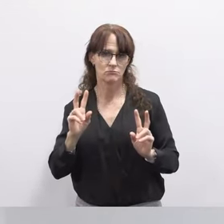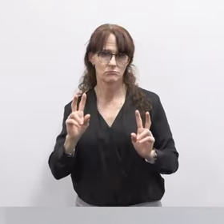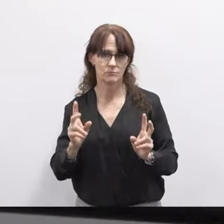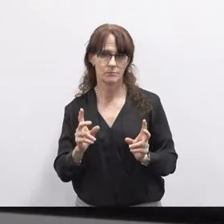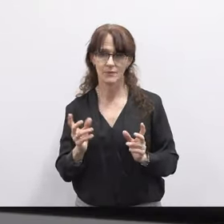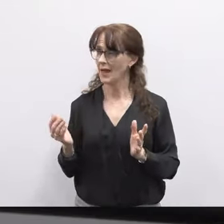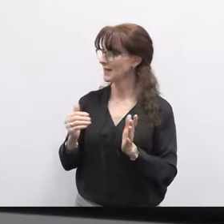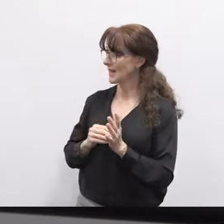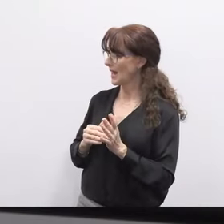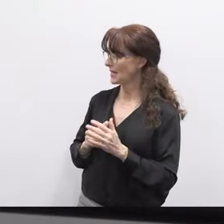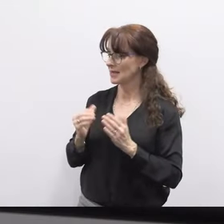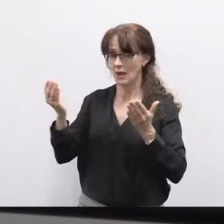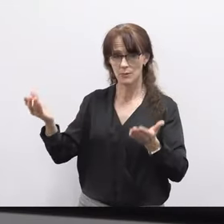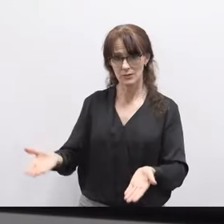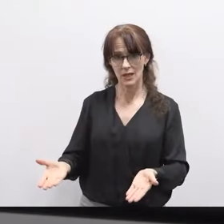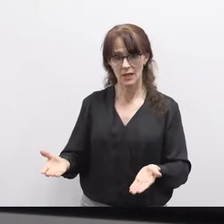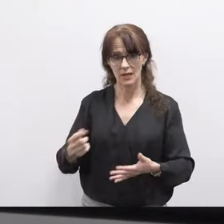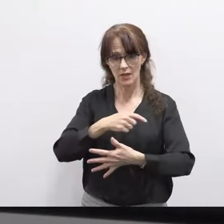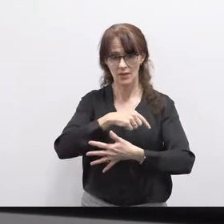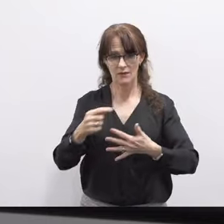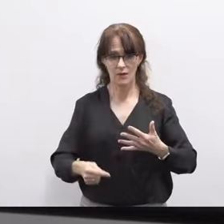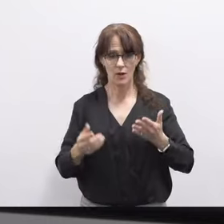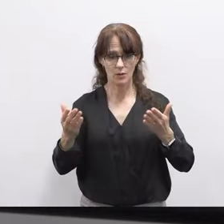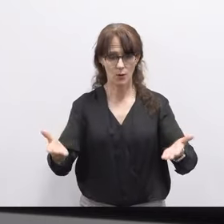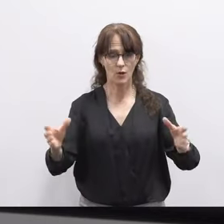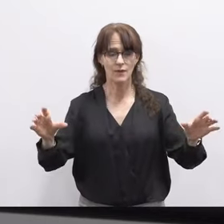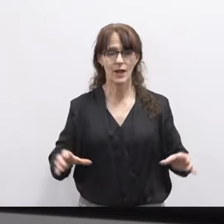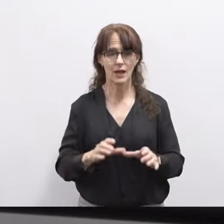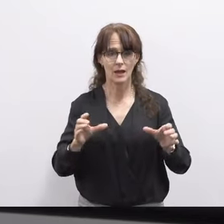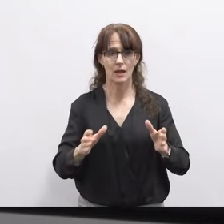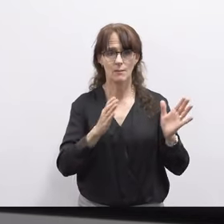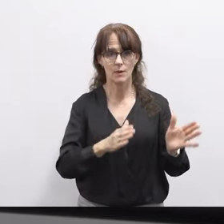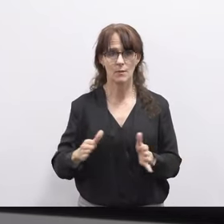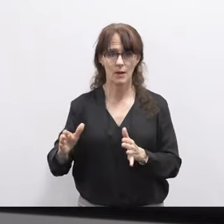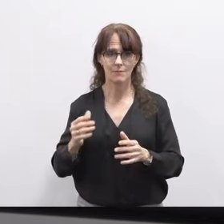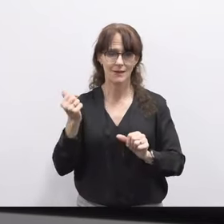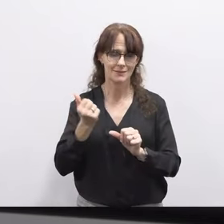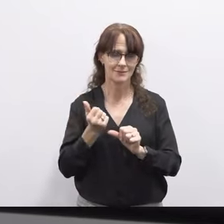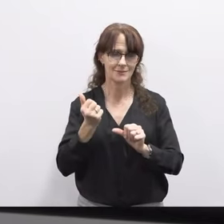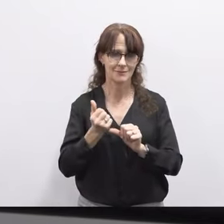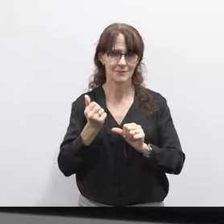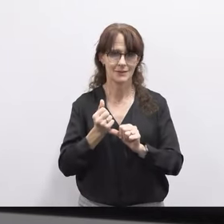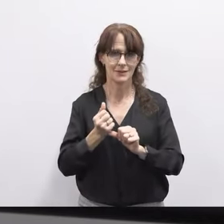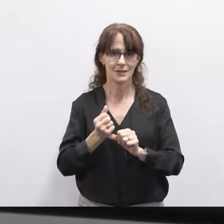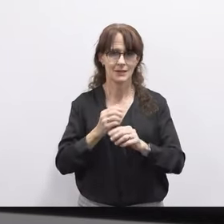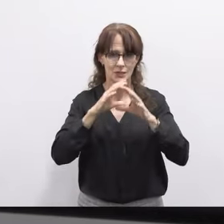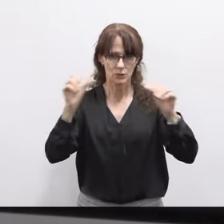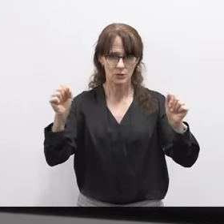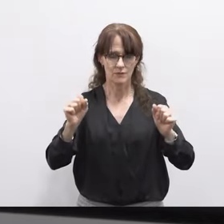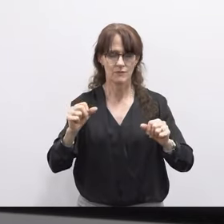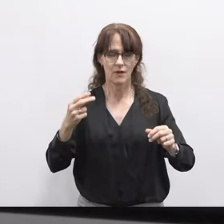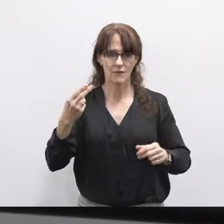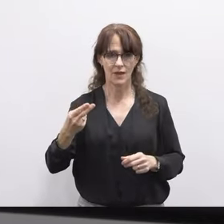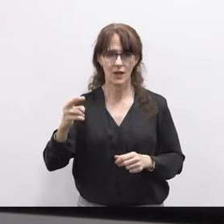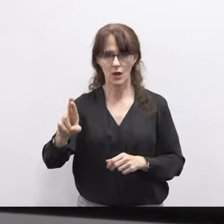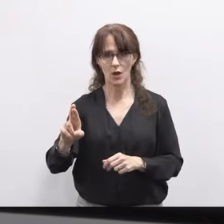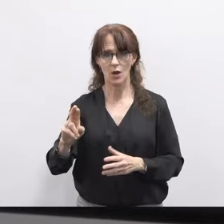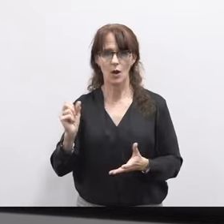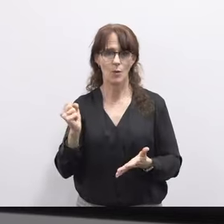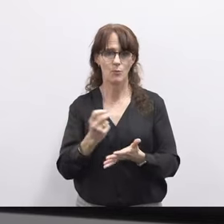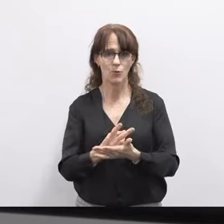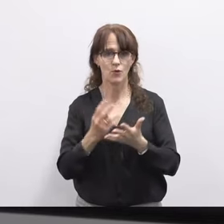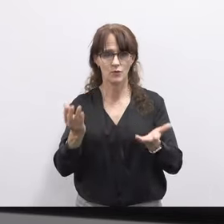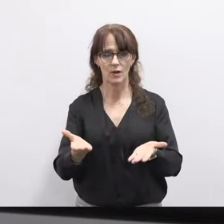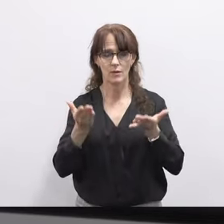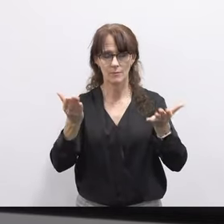Once again, I present the following proposed actions prepared by the Assistant Superintendent of Human Resource Services, approved and recommended by